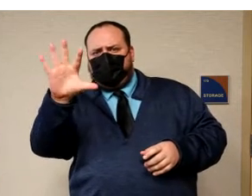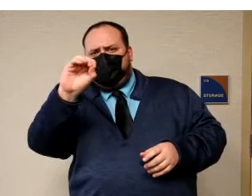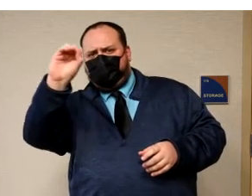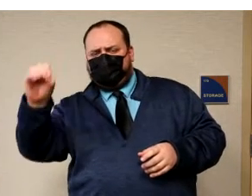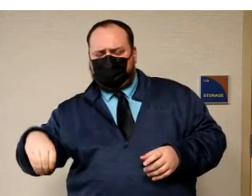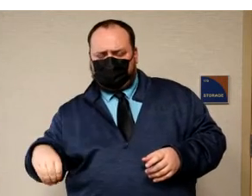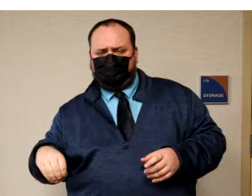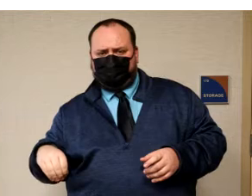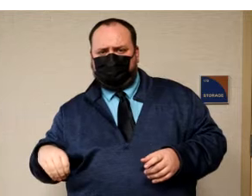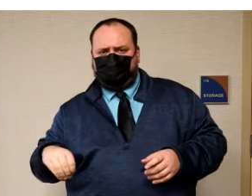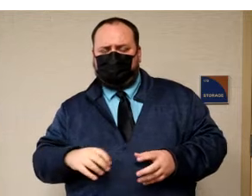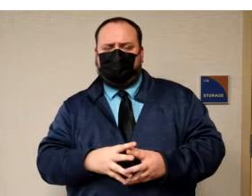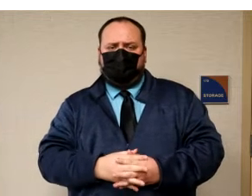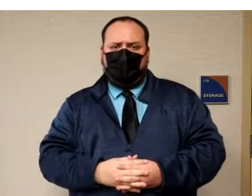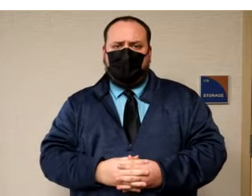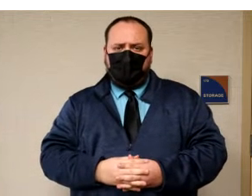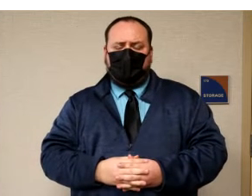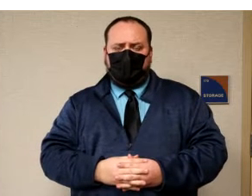40.95%.